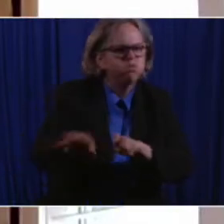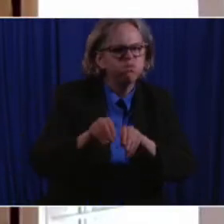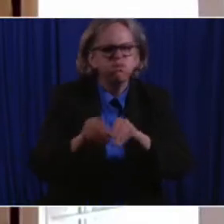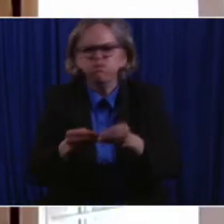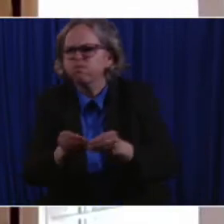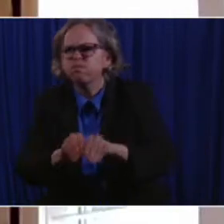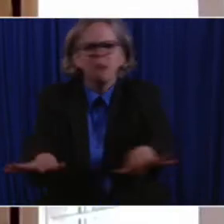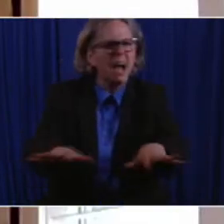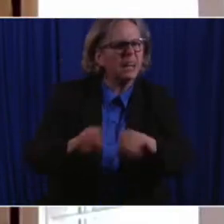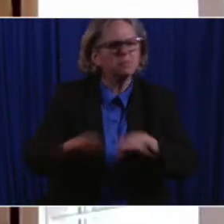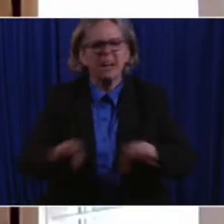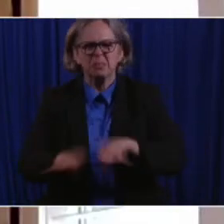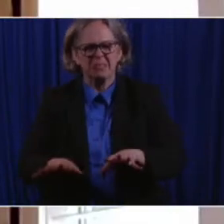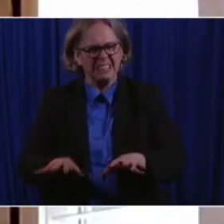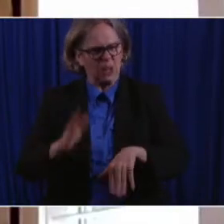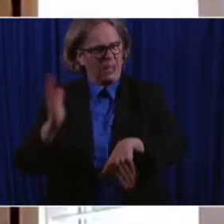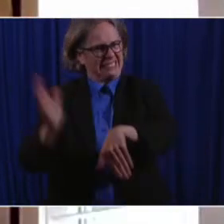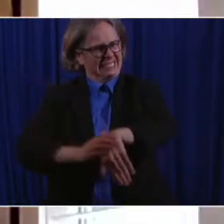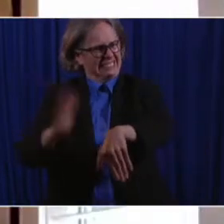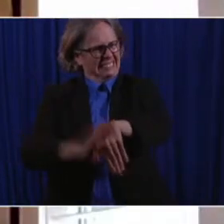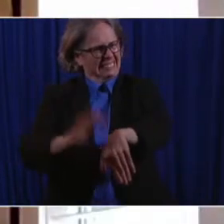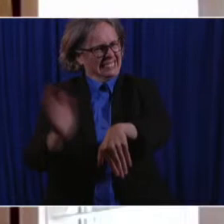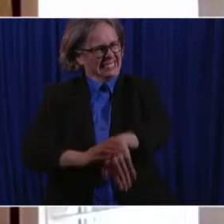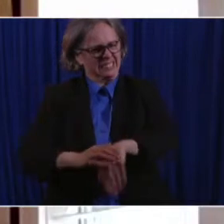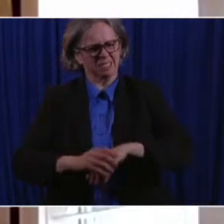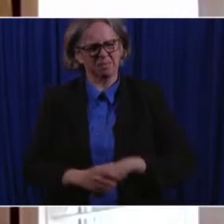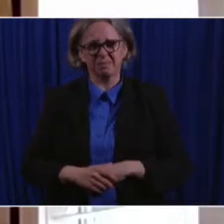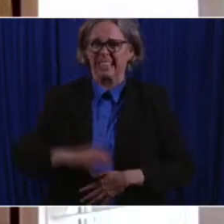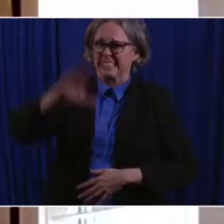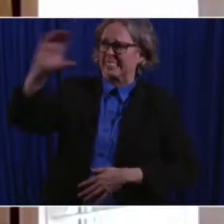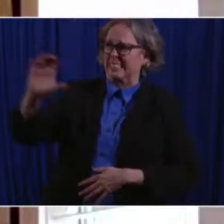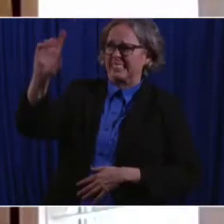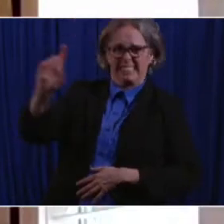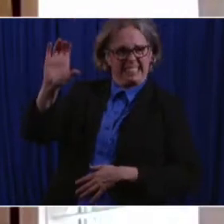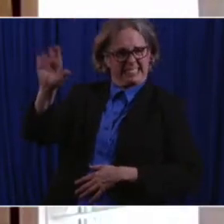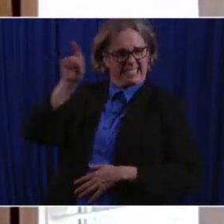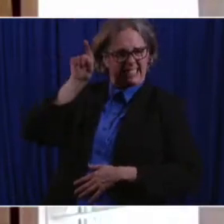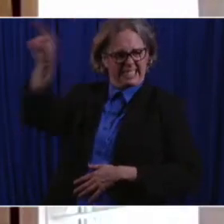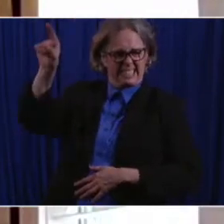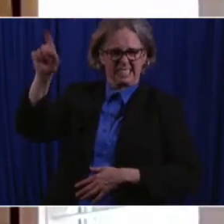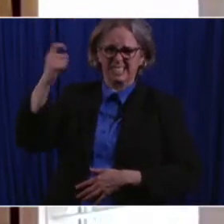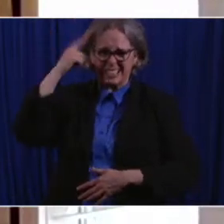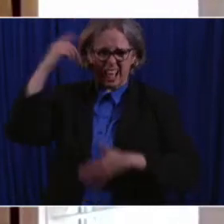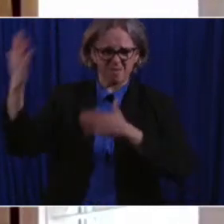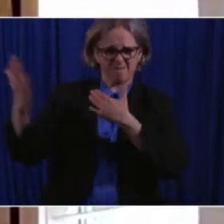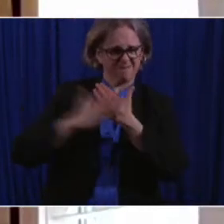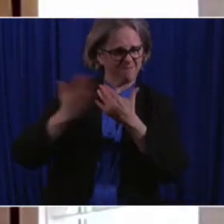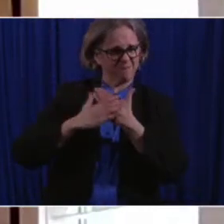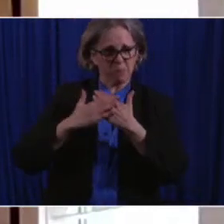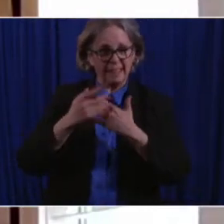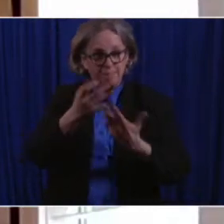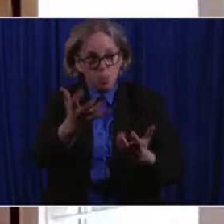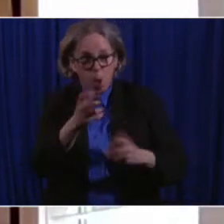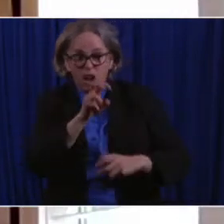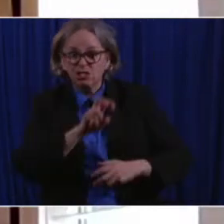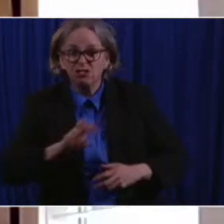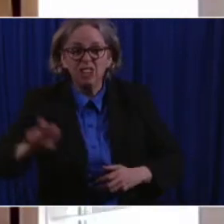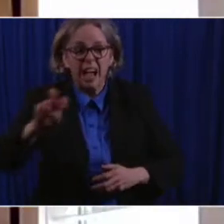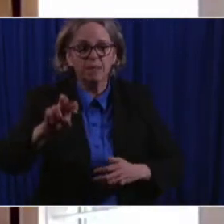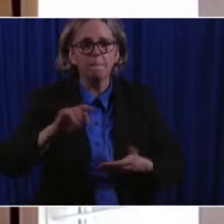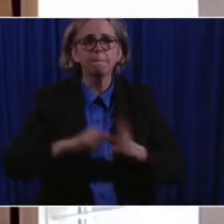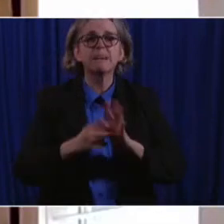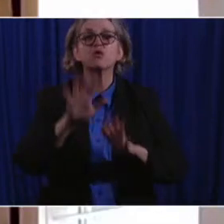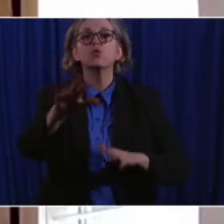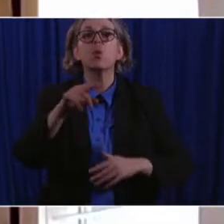or sharing COVID-19. So we're encouraging Ohioans to consider staying home this spring. If,